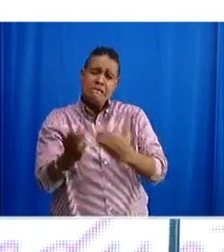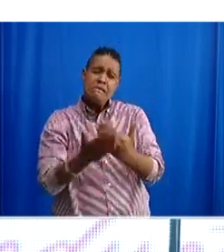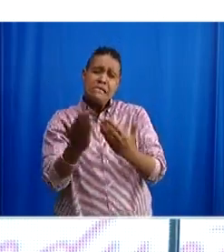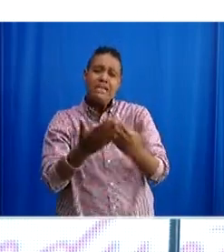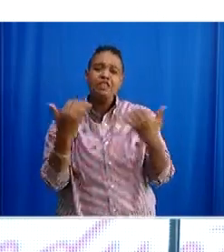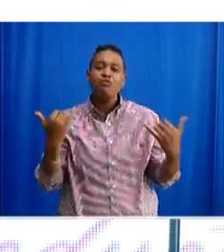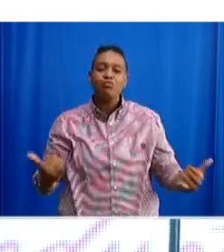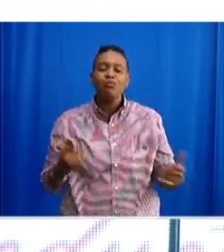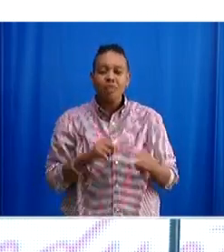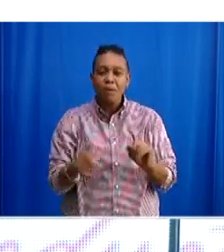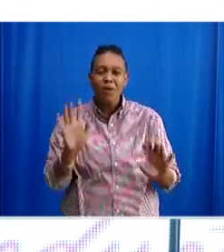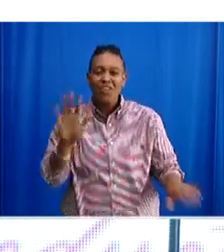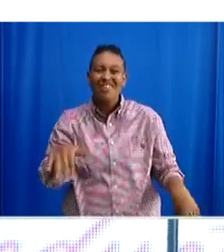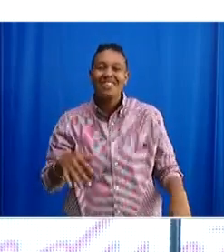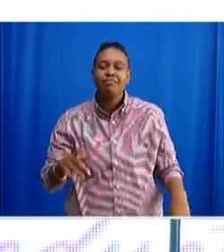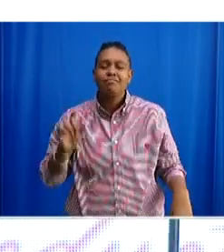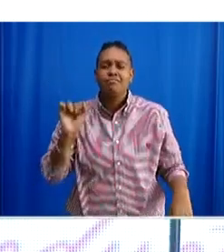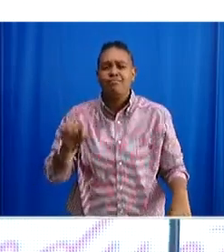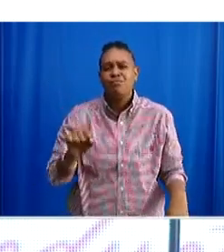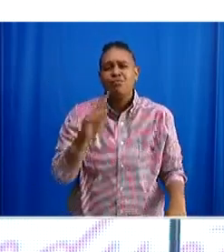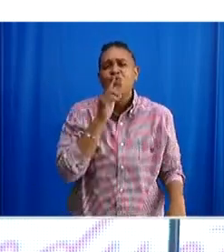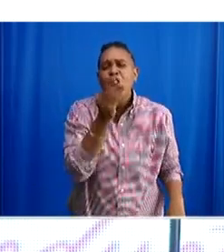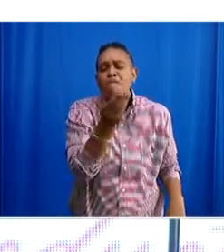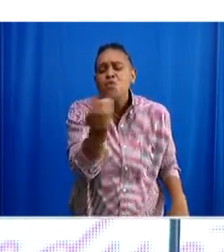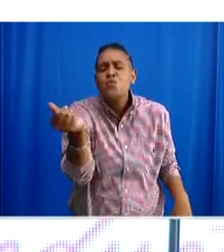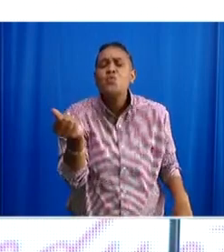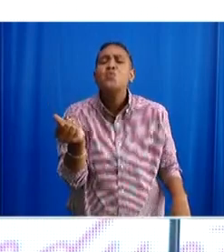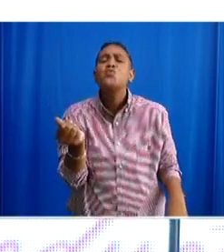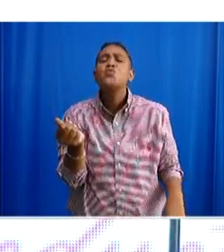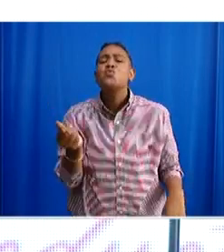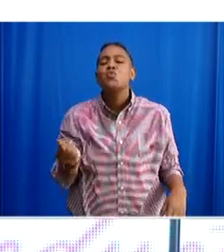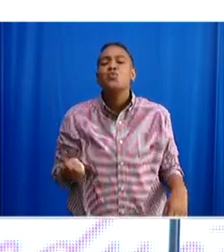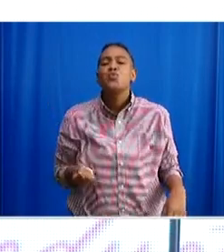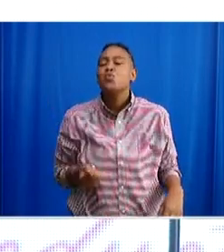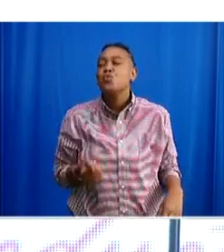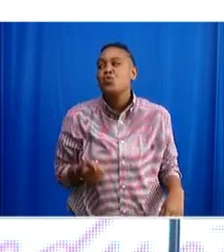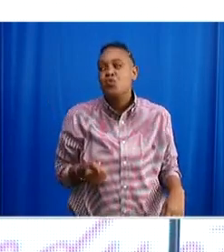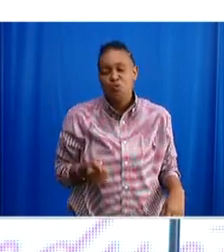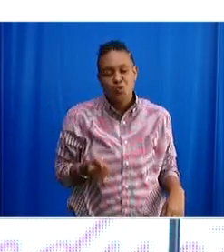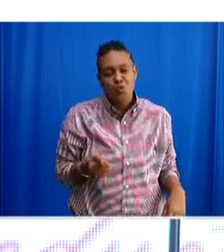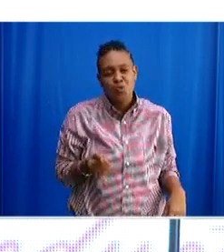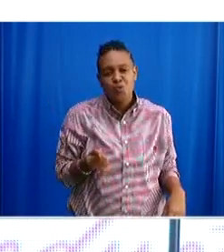but it will take the form of just a few, two